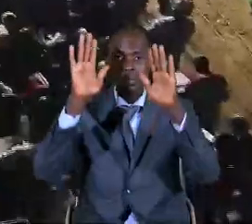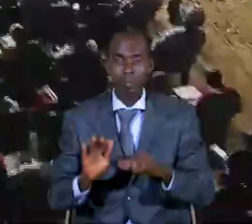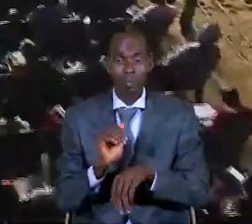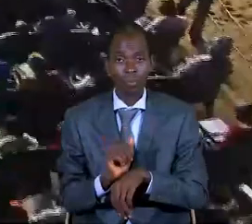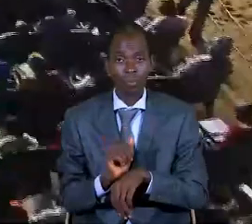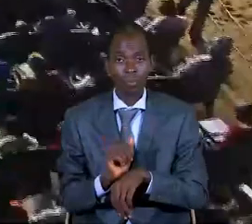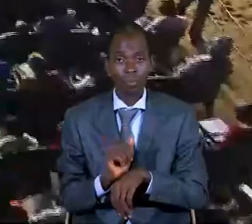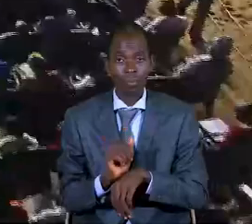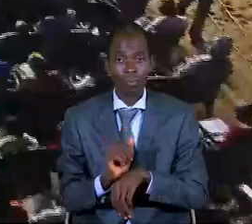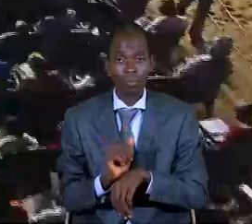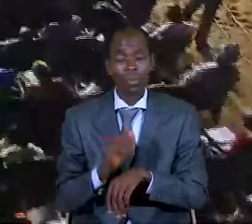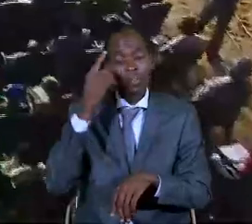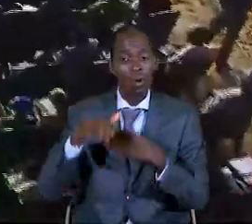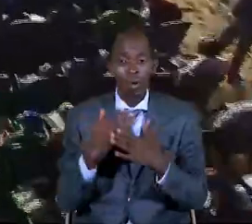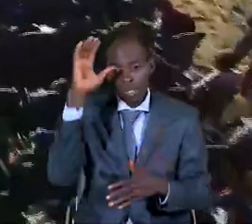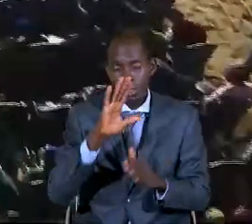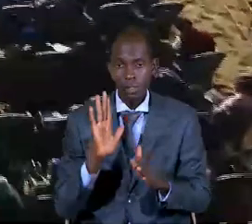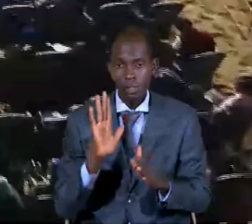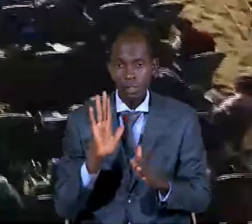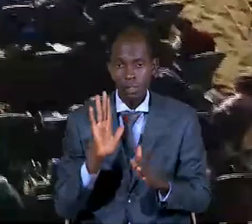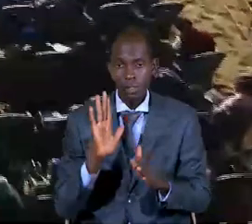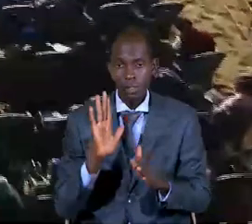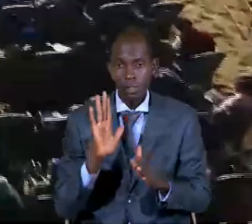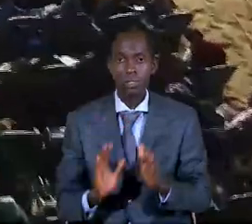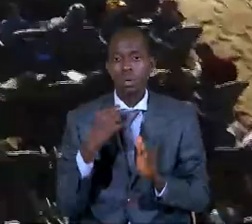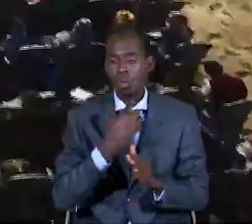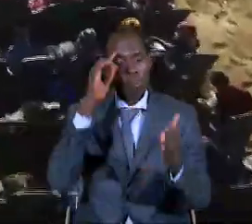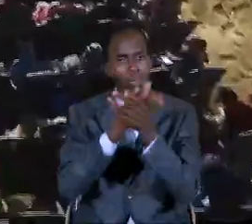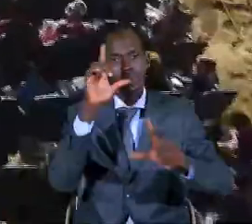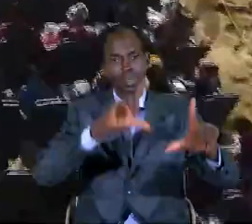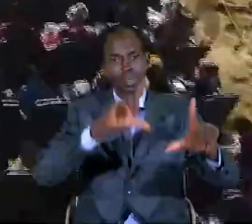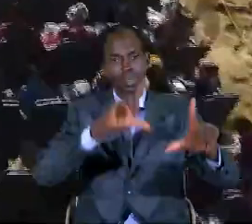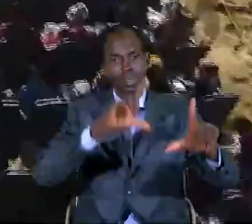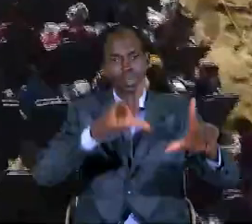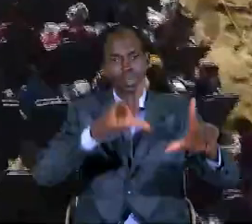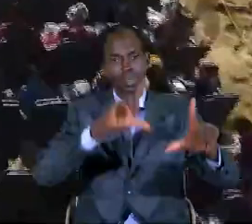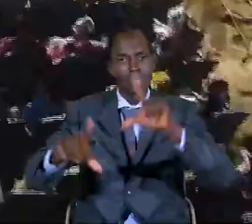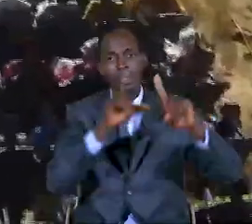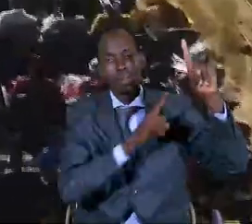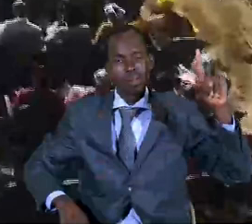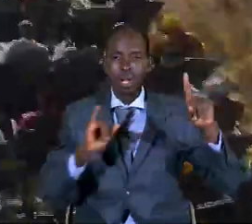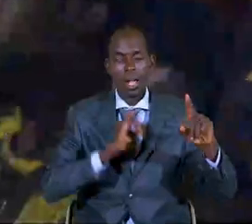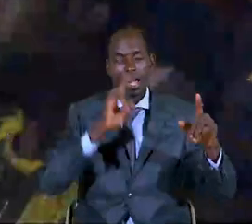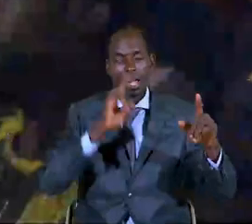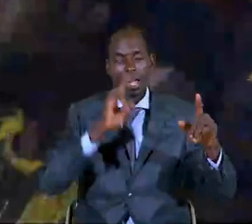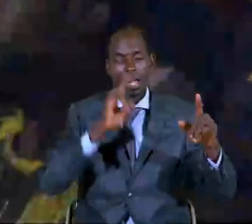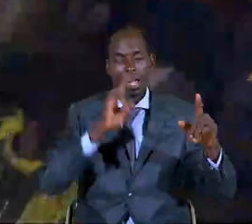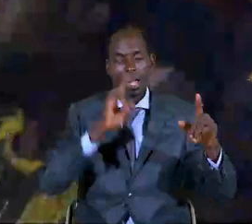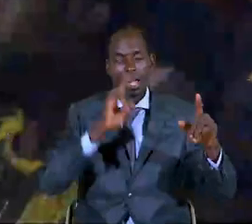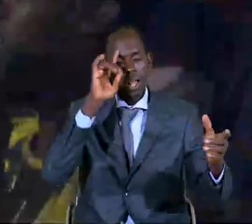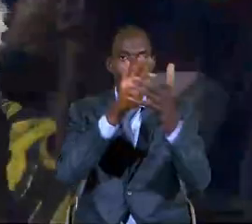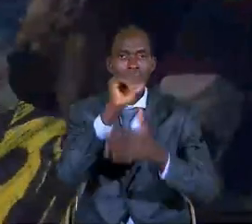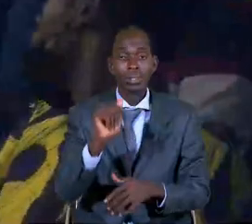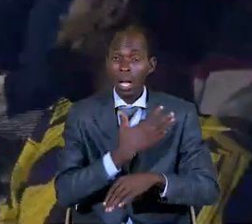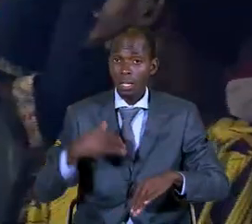for all seekers who believe. Lord, I believe. Lord, I believe. And